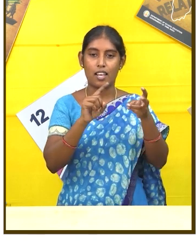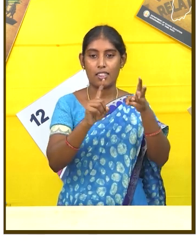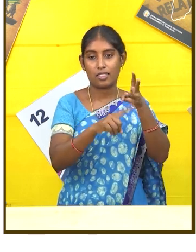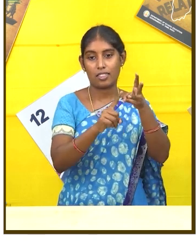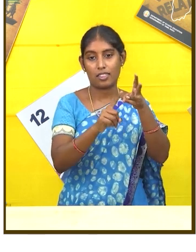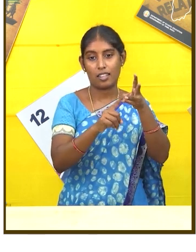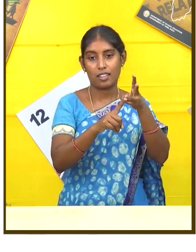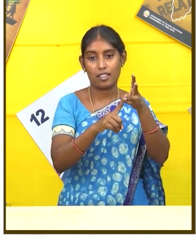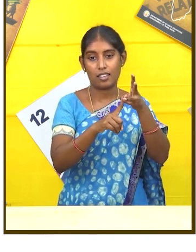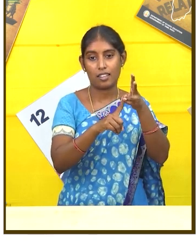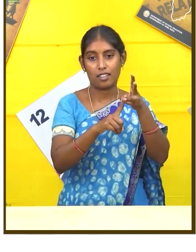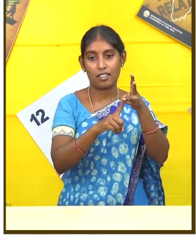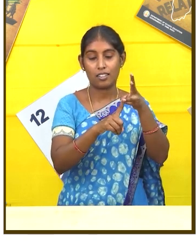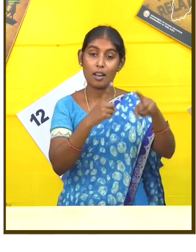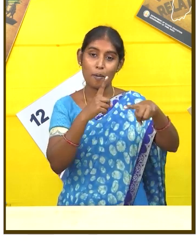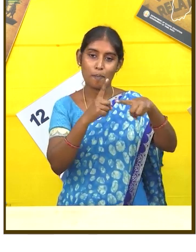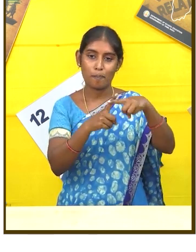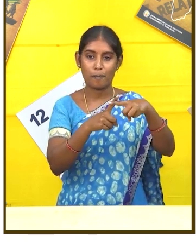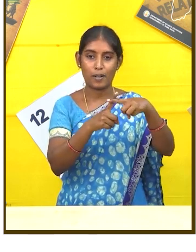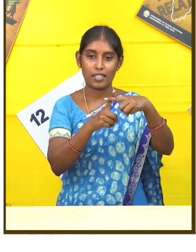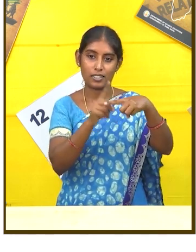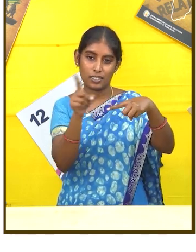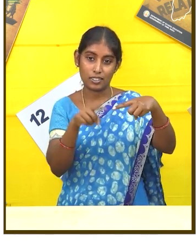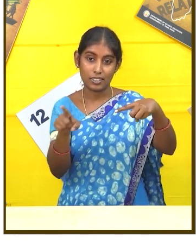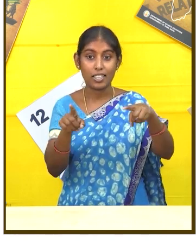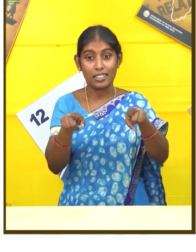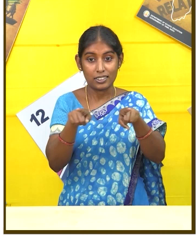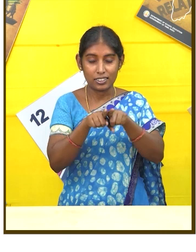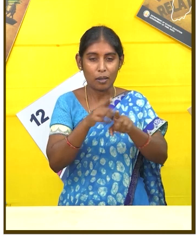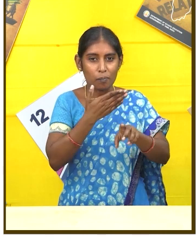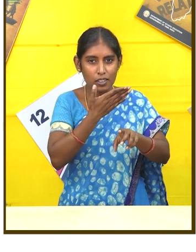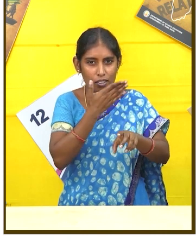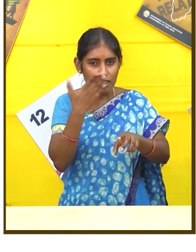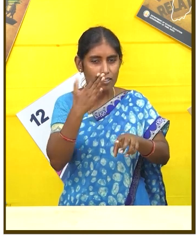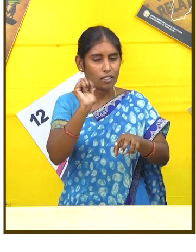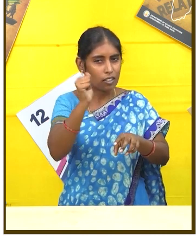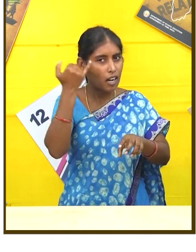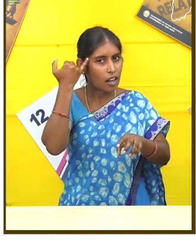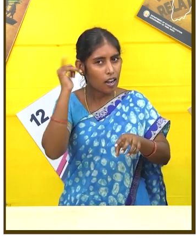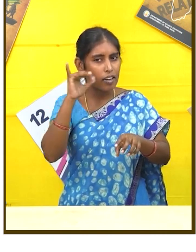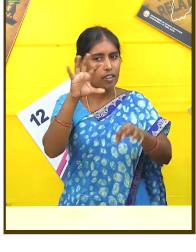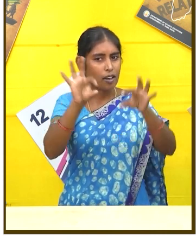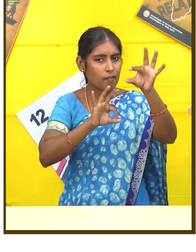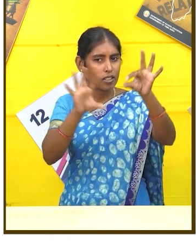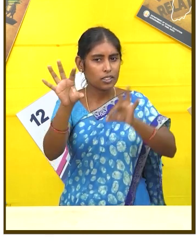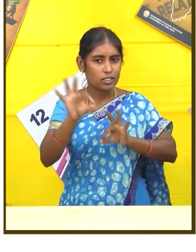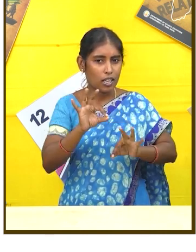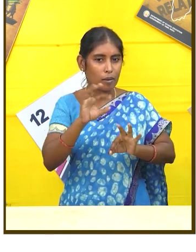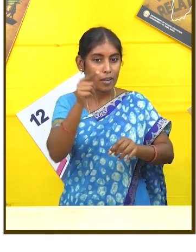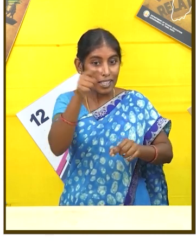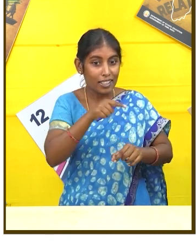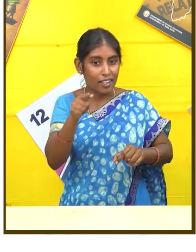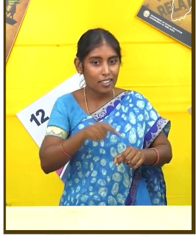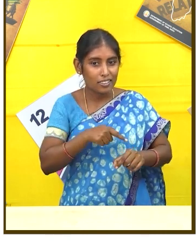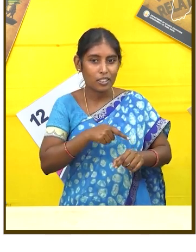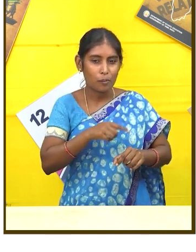That I selected. Then I selected the third equation because that also contains plus z. Both the coefficient of